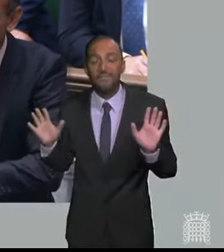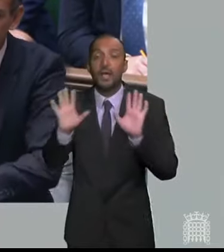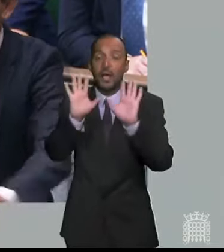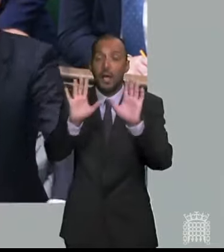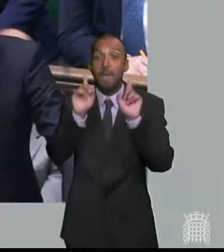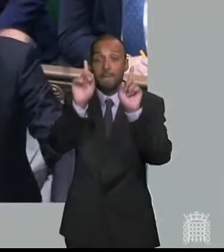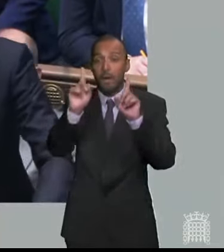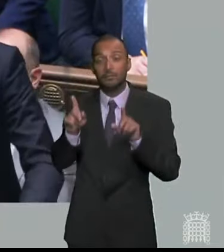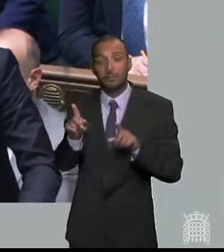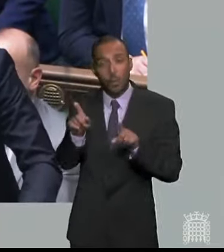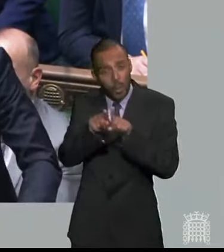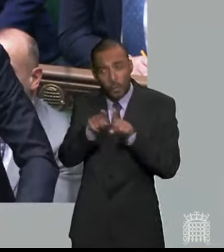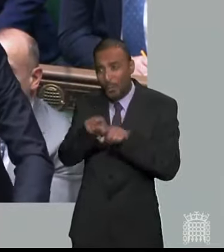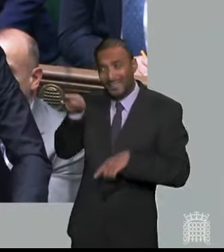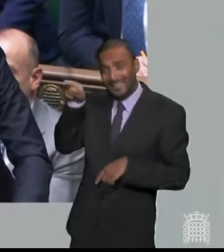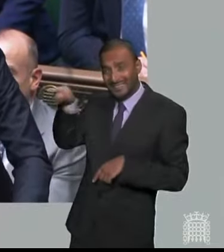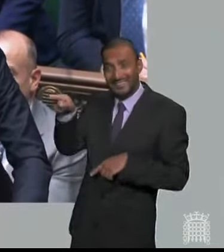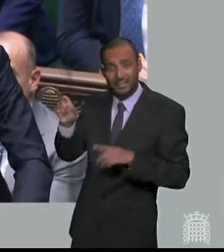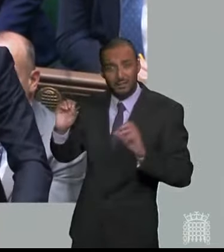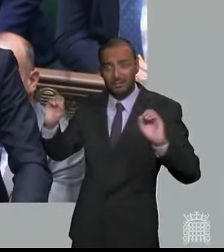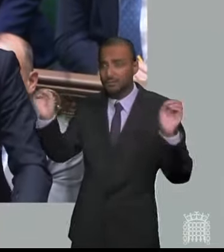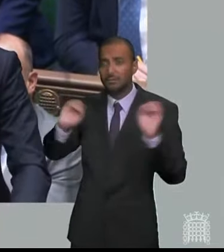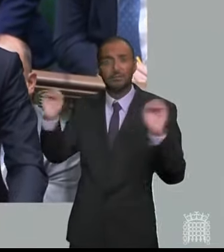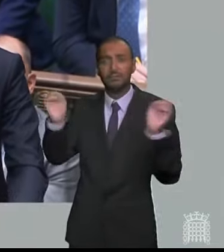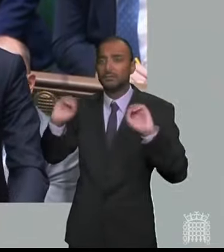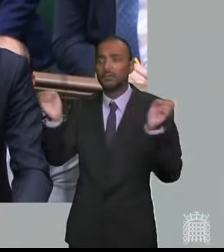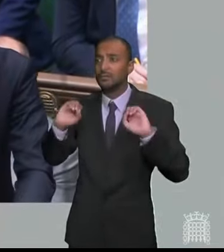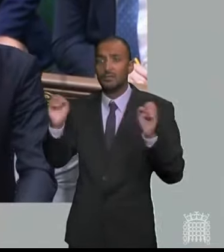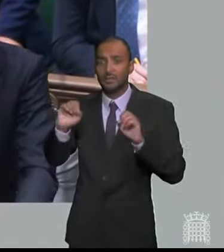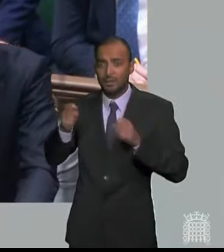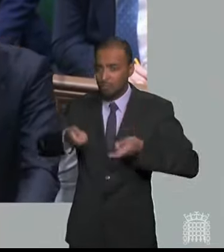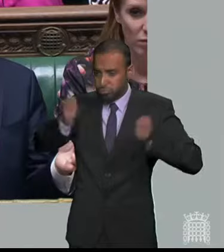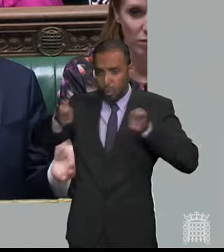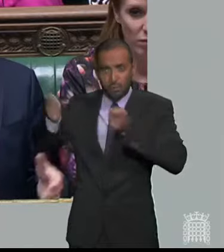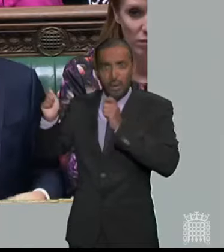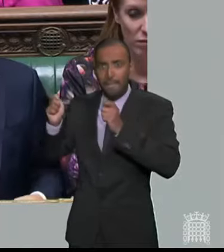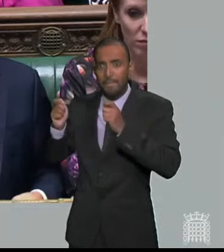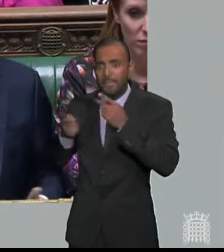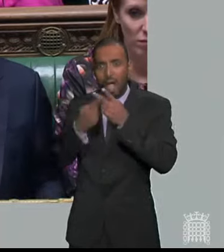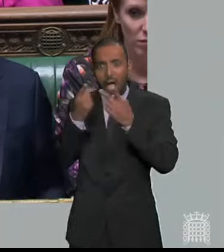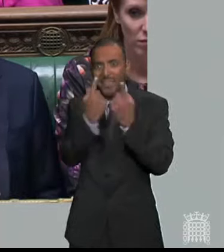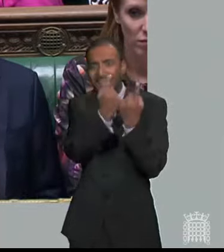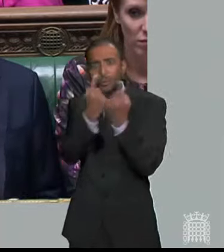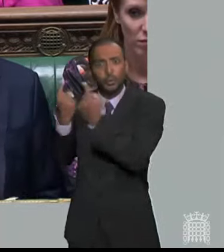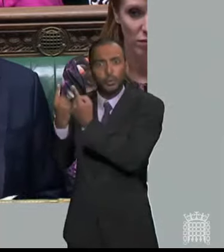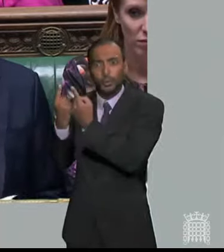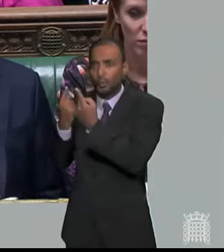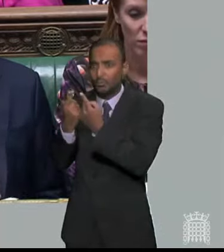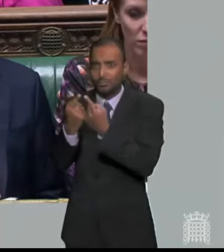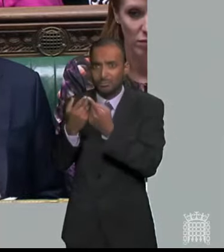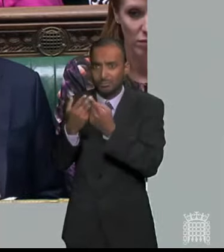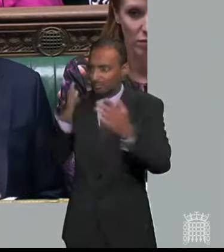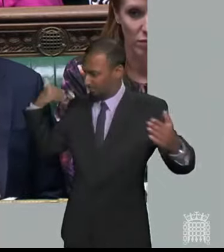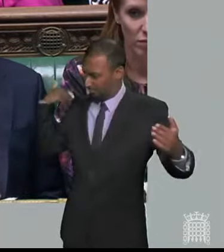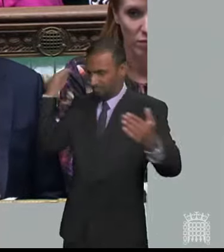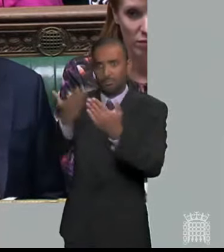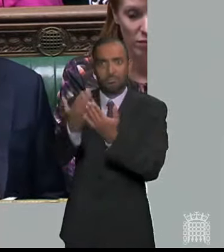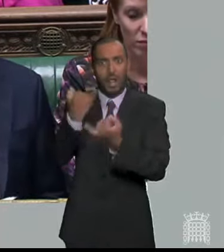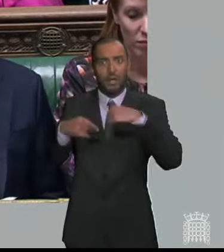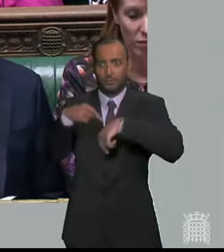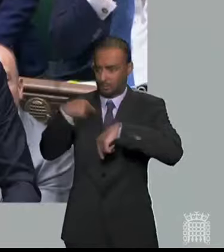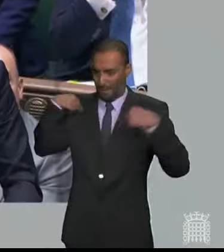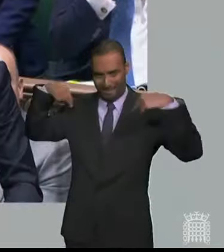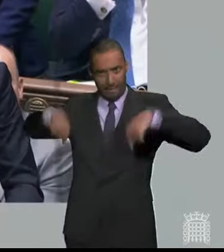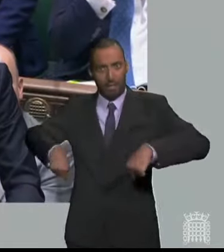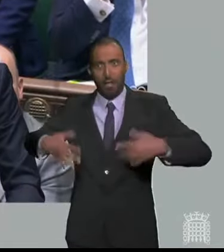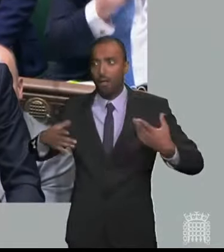a single other thing that has happened since we last met across these dispatch boxes, Mr. Speaker. He talked about hard-working families